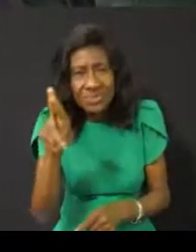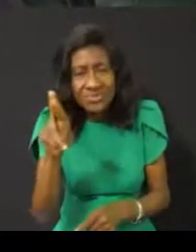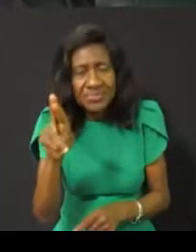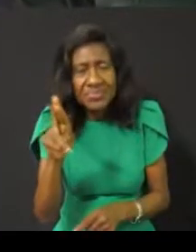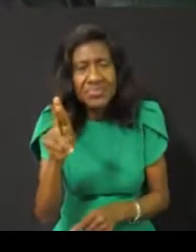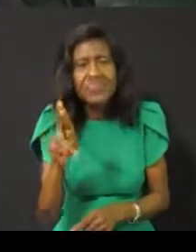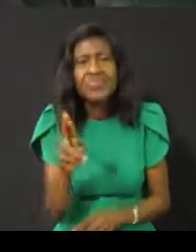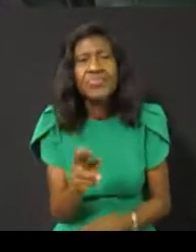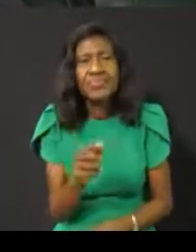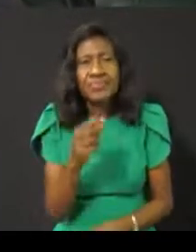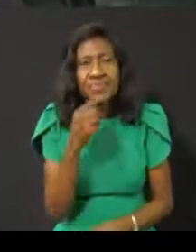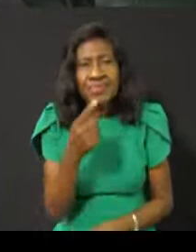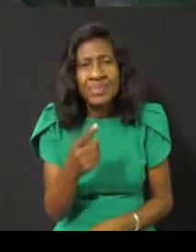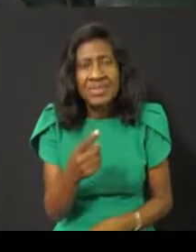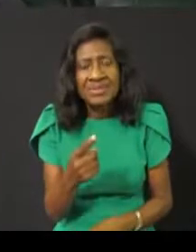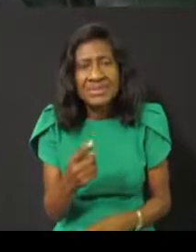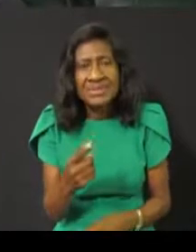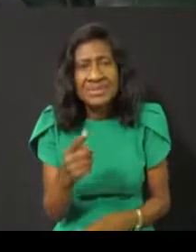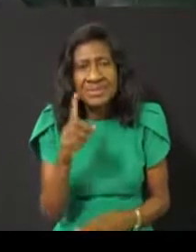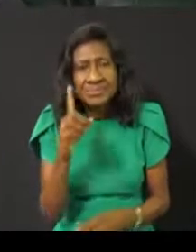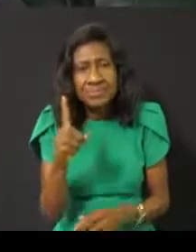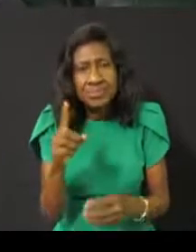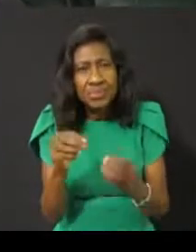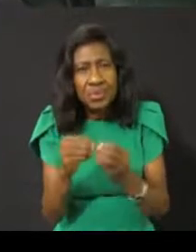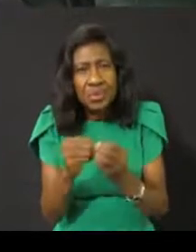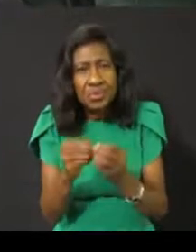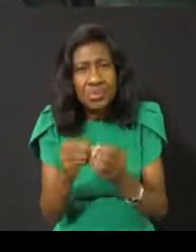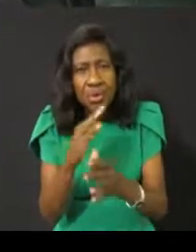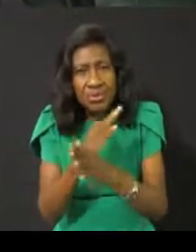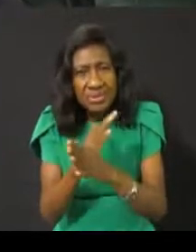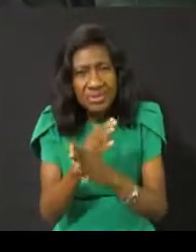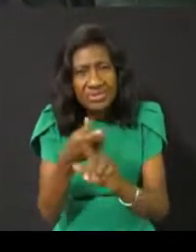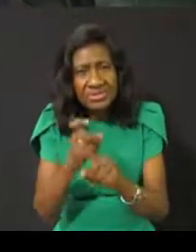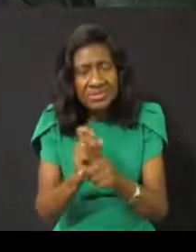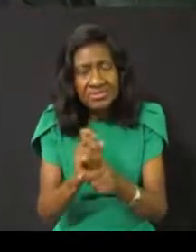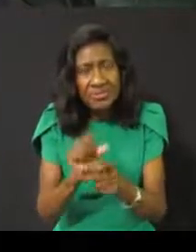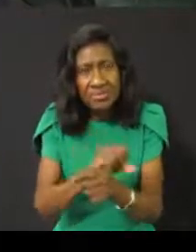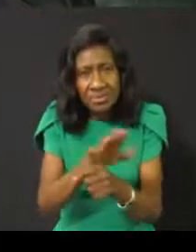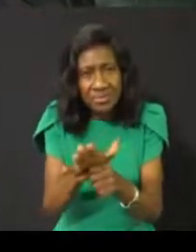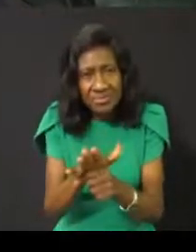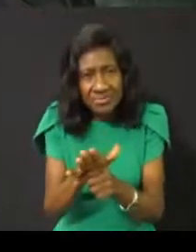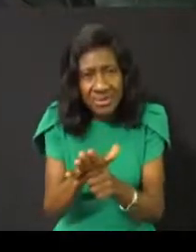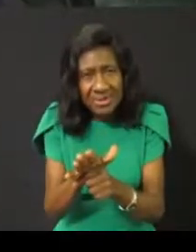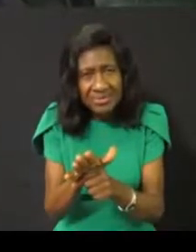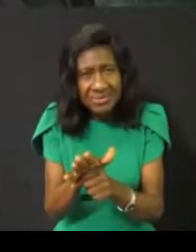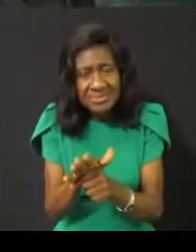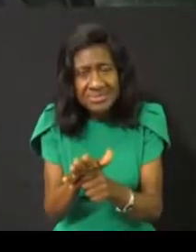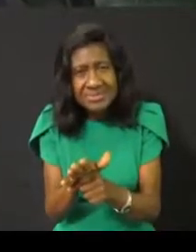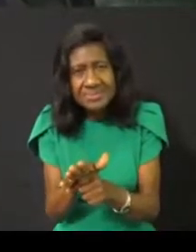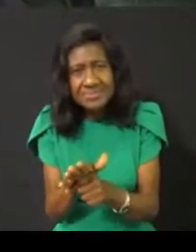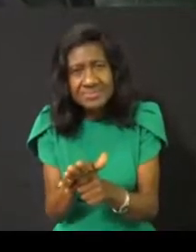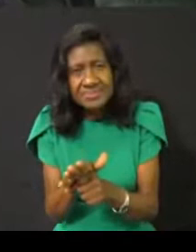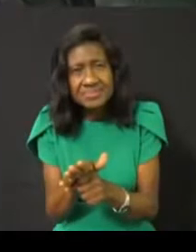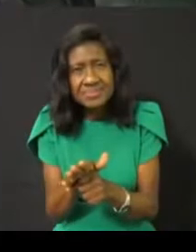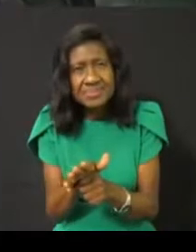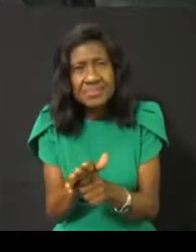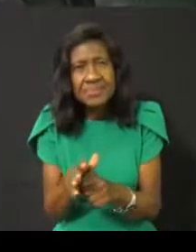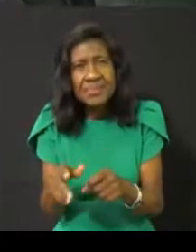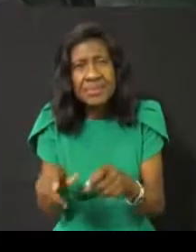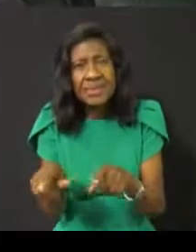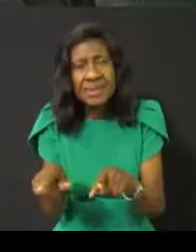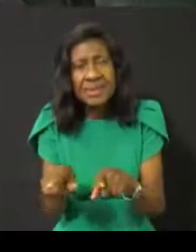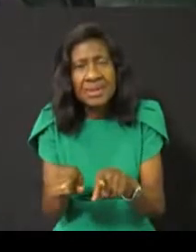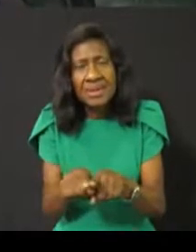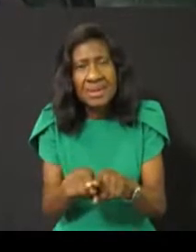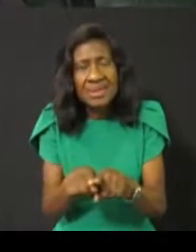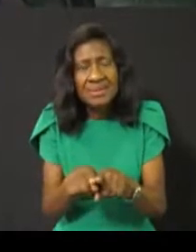levels, which is one of the measures of protection against COVID-19 disease, drop off as you move away from